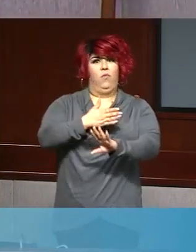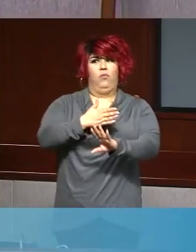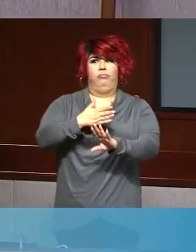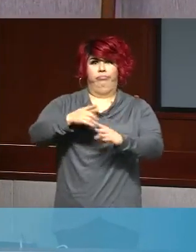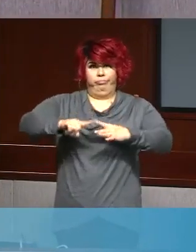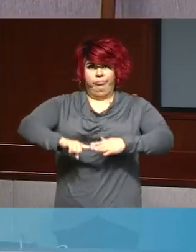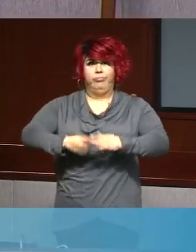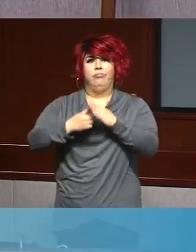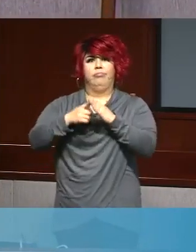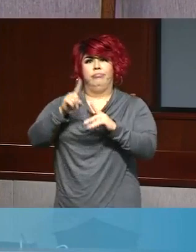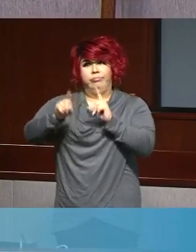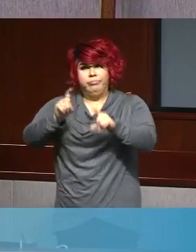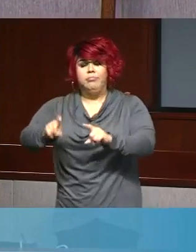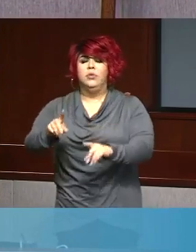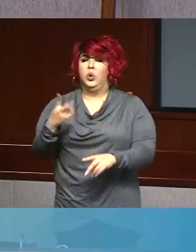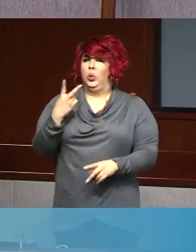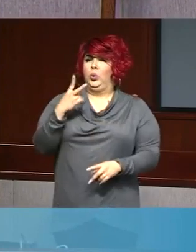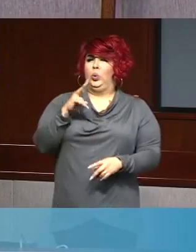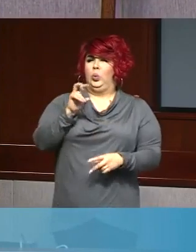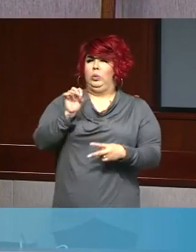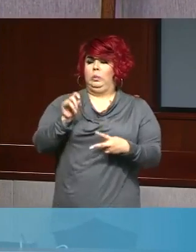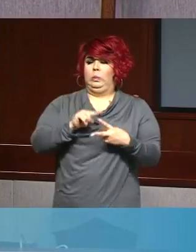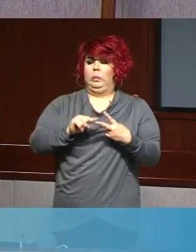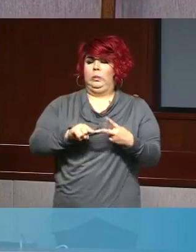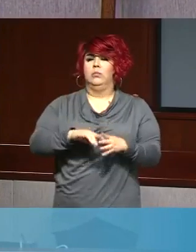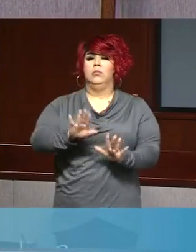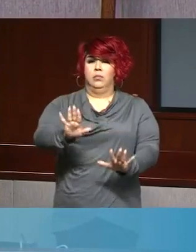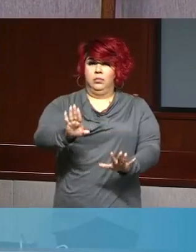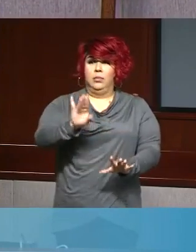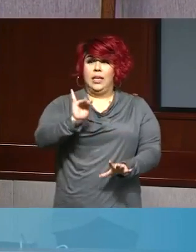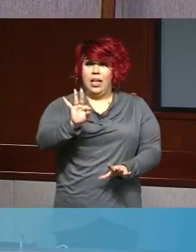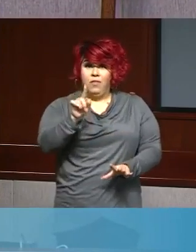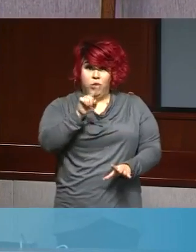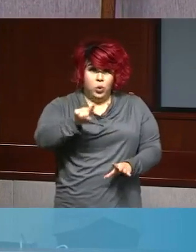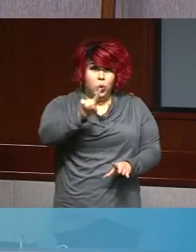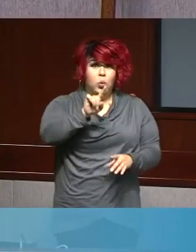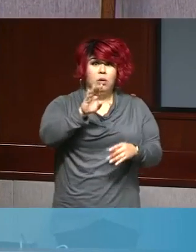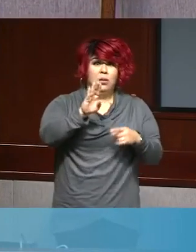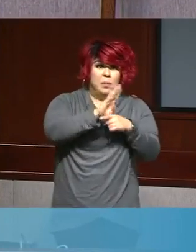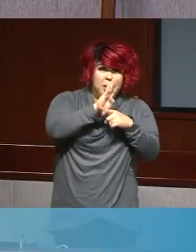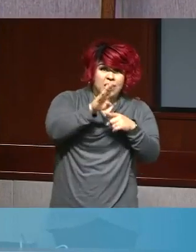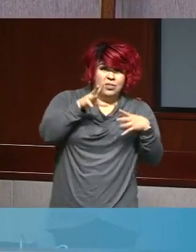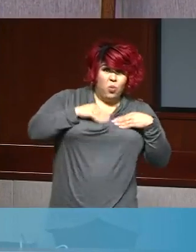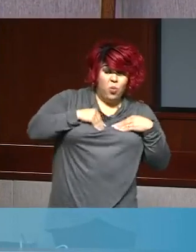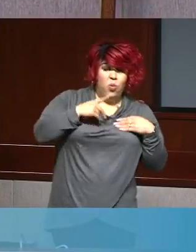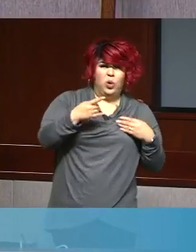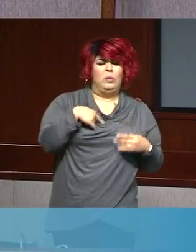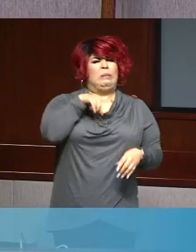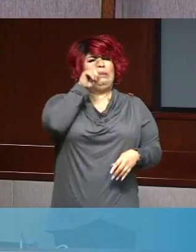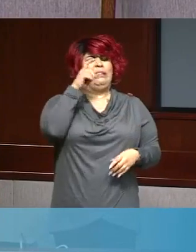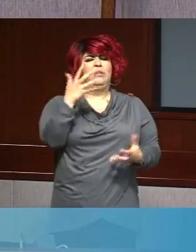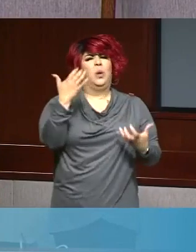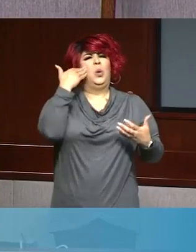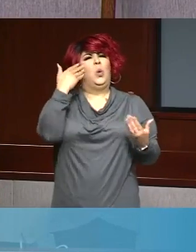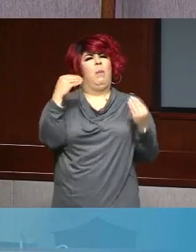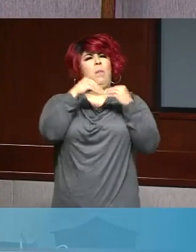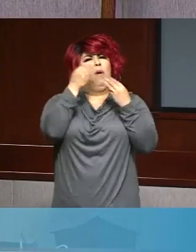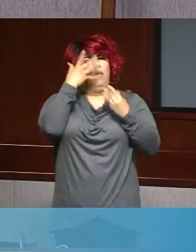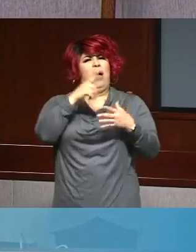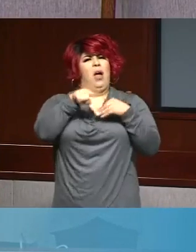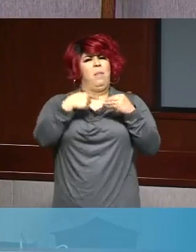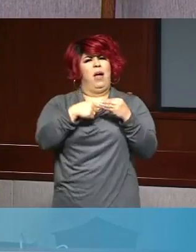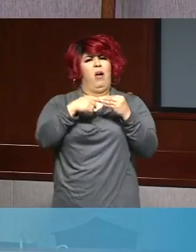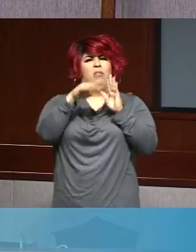start going through the media outlets to answer questions. If you are a business industry that has questions about the guidance, the Public Health Call Center